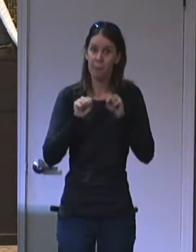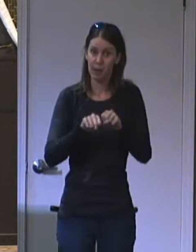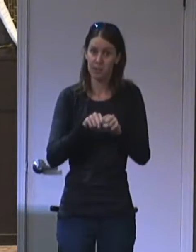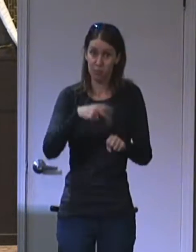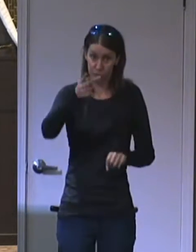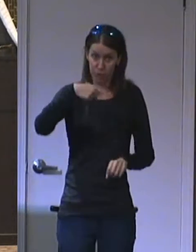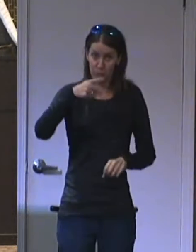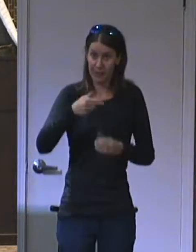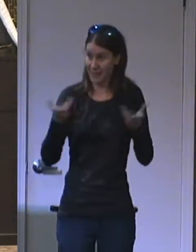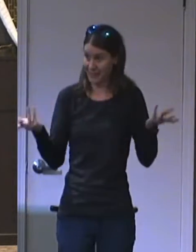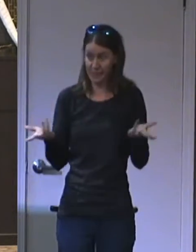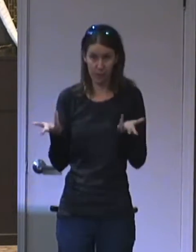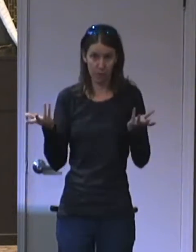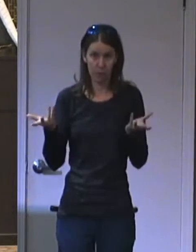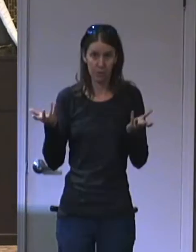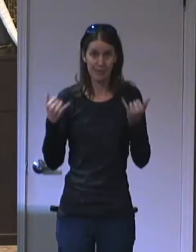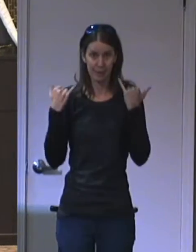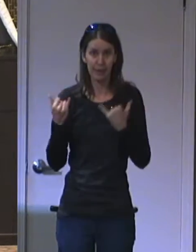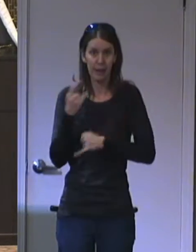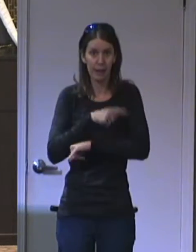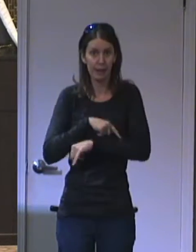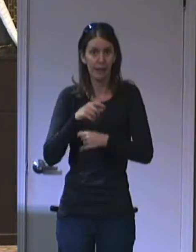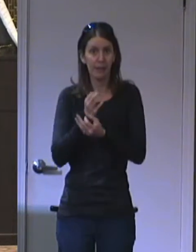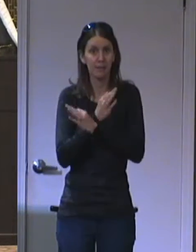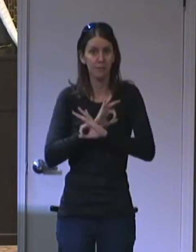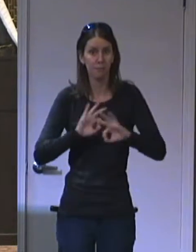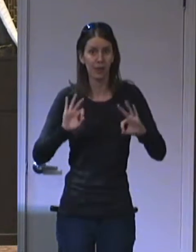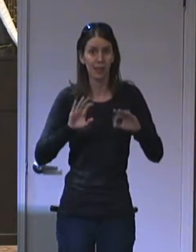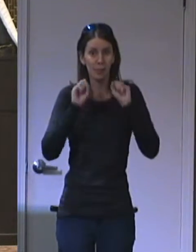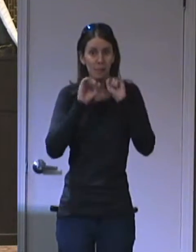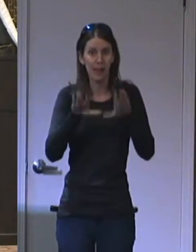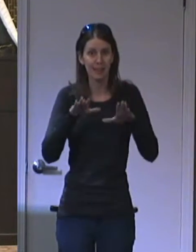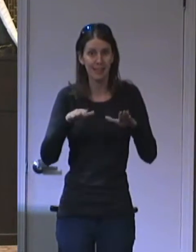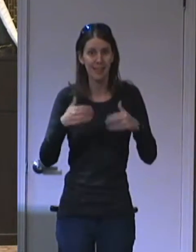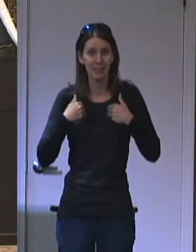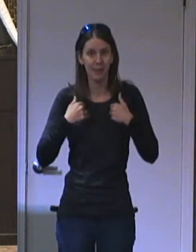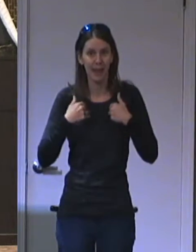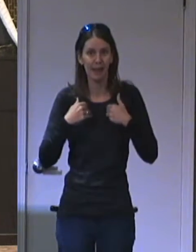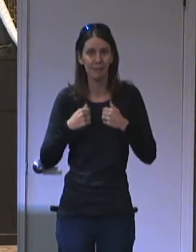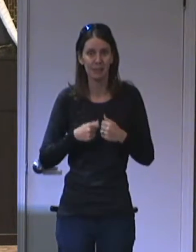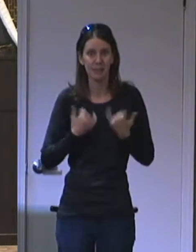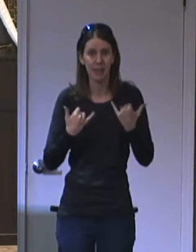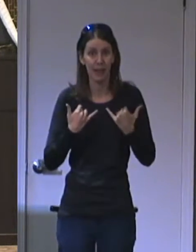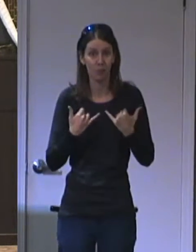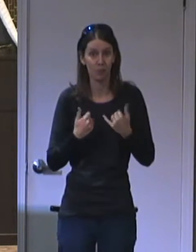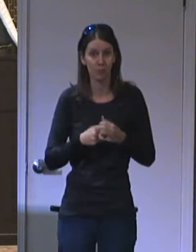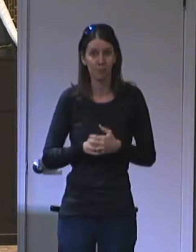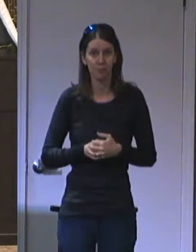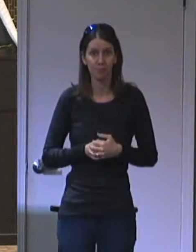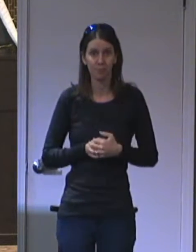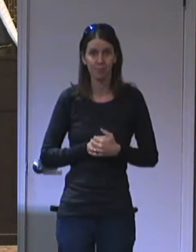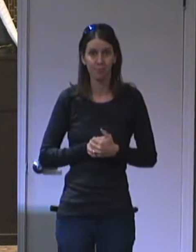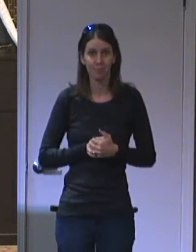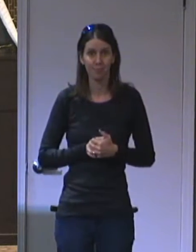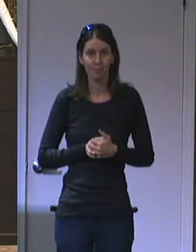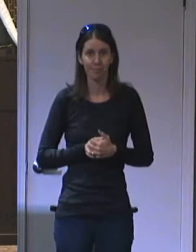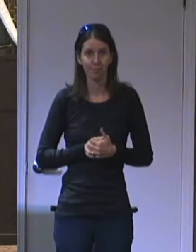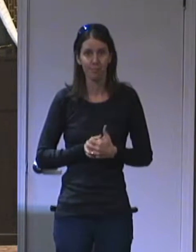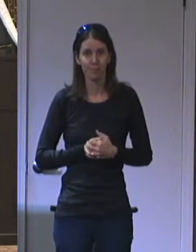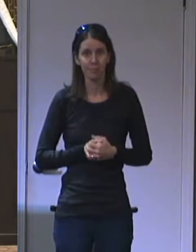today. For you and I to have the freedoms and the blessings that we enjoy in life.